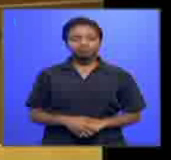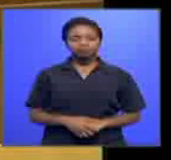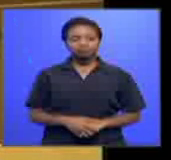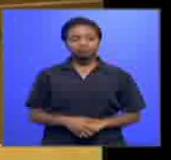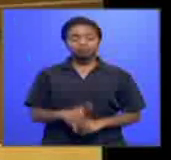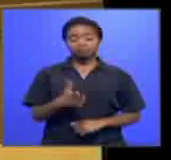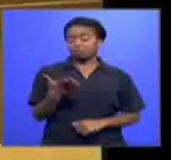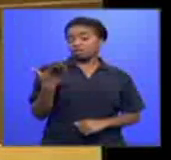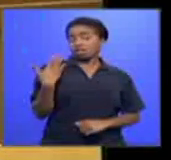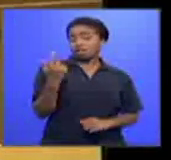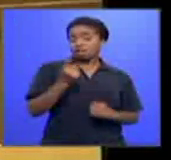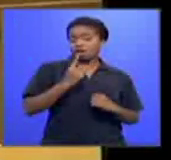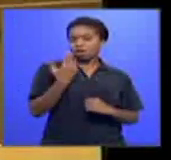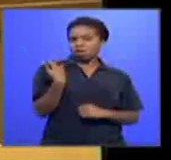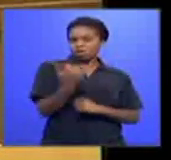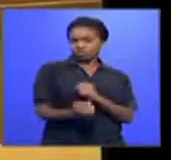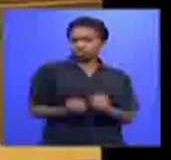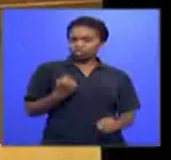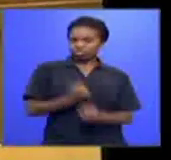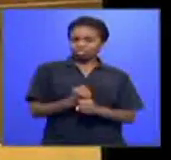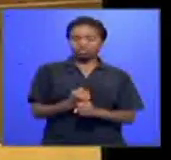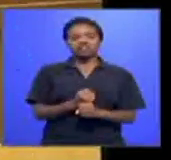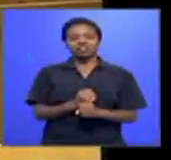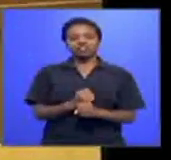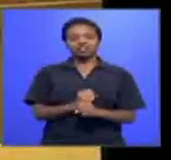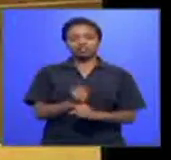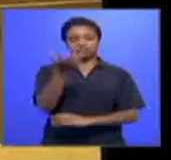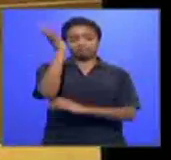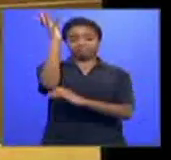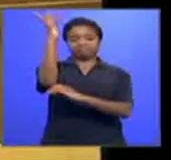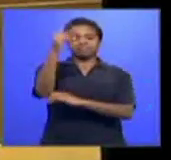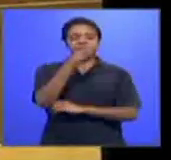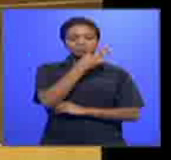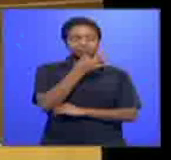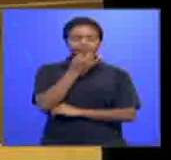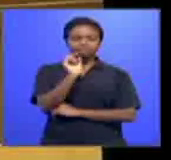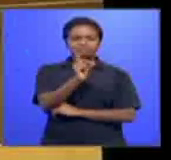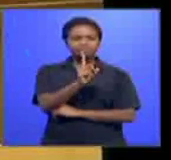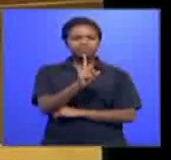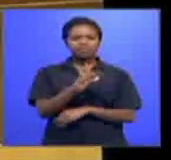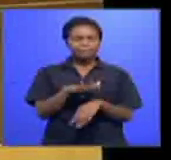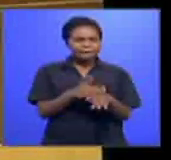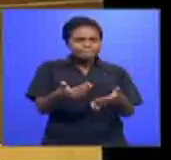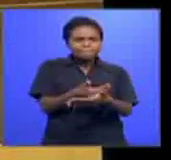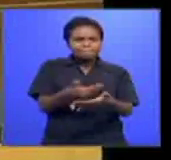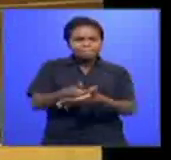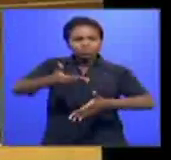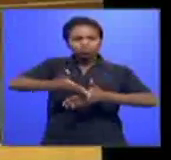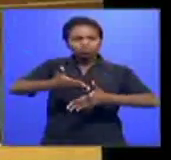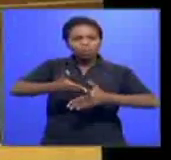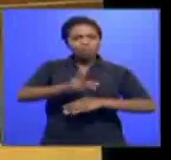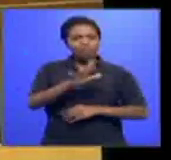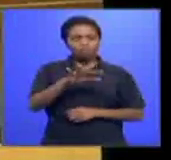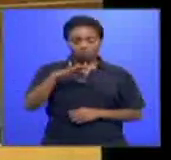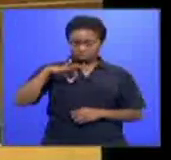in last year's address, we raised the issue of the gap market. The people who